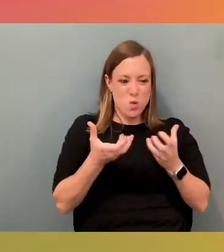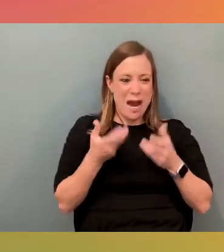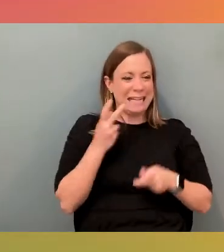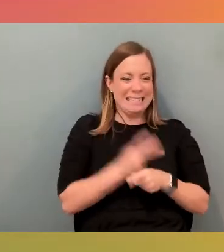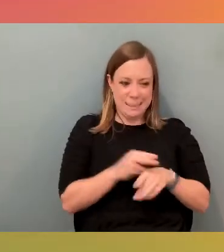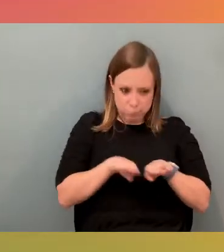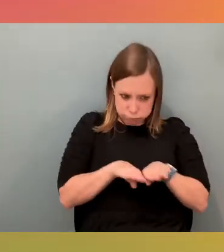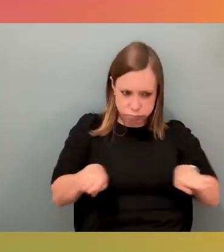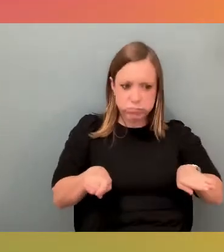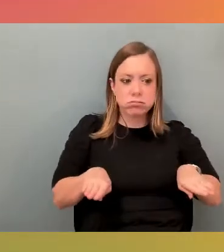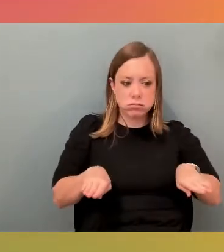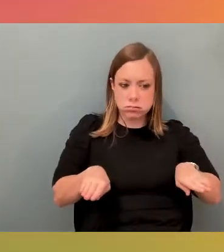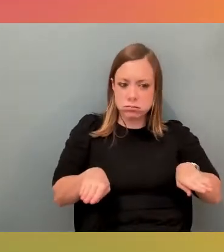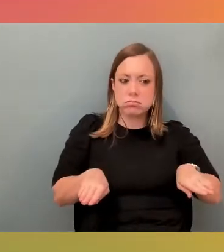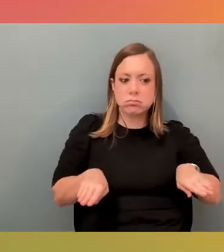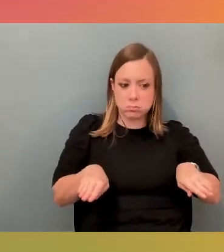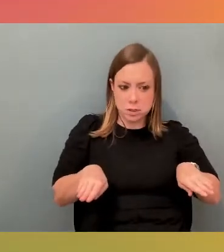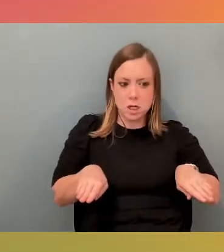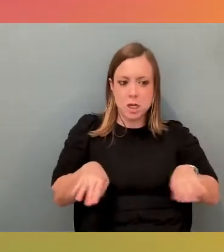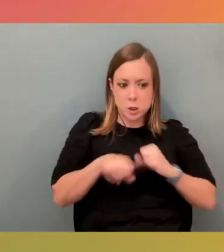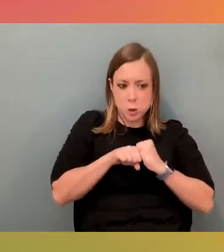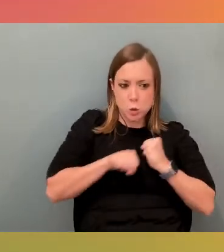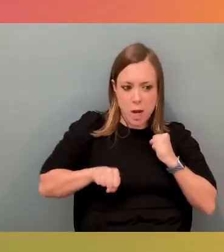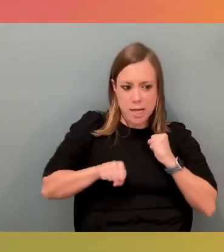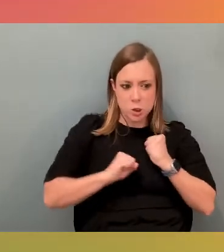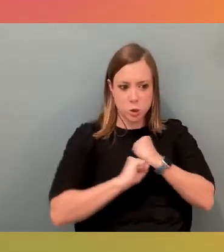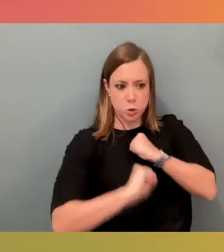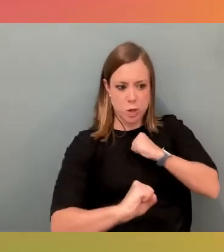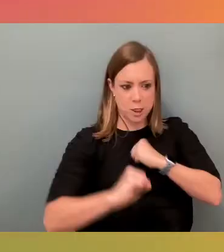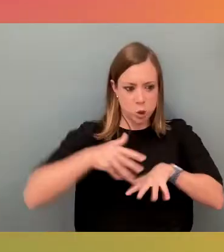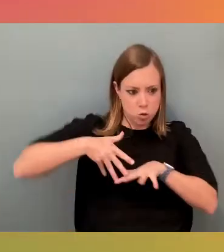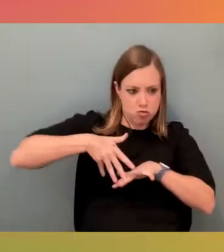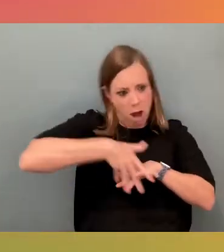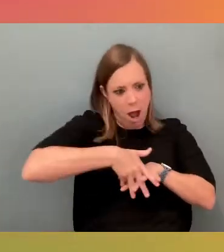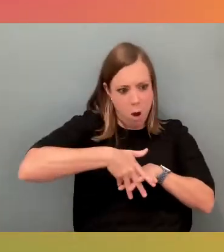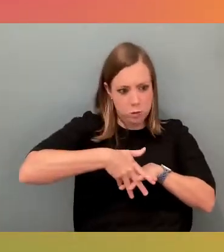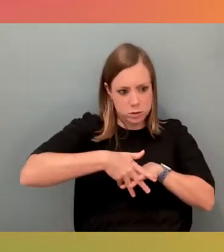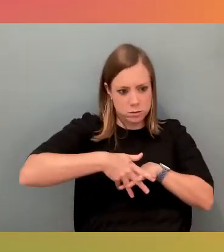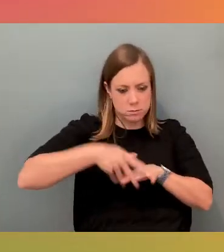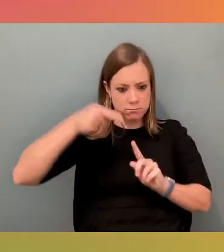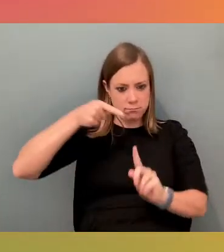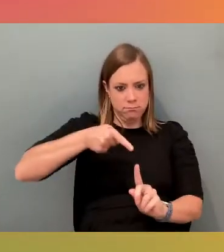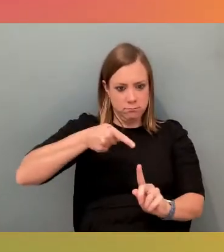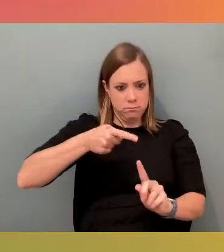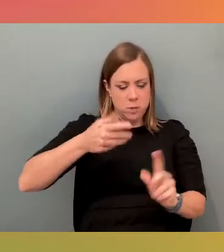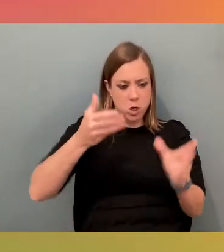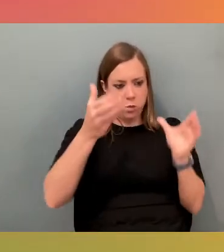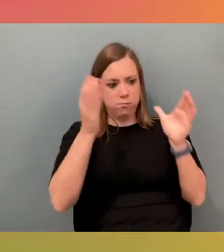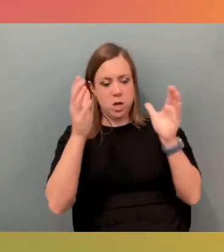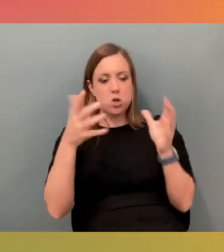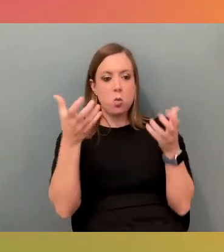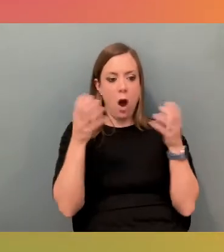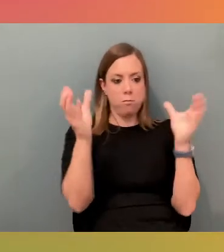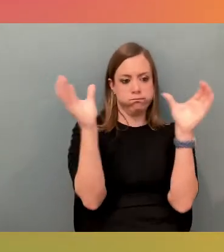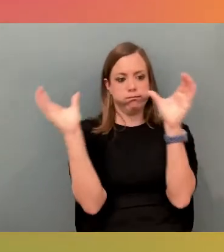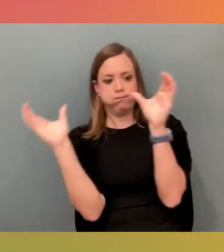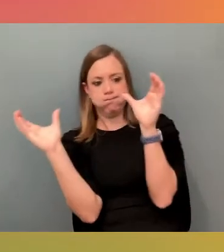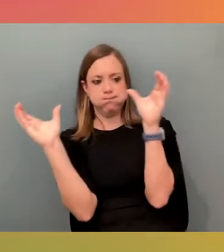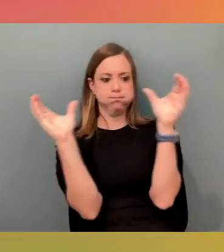tailbone through neck, shoulders, have it touching and pressing down into the